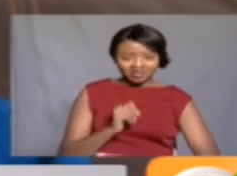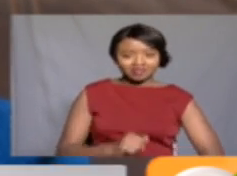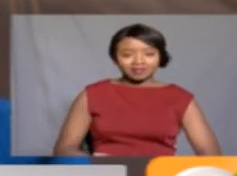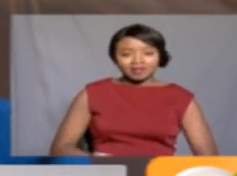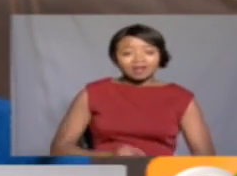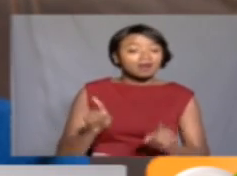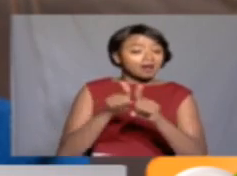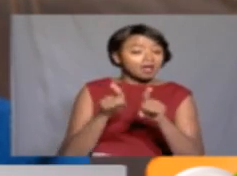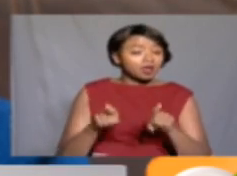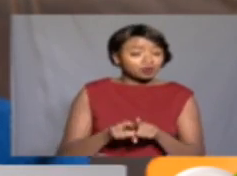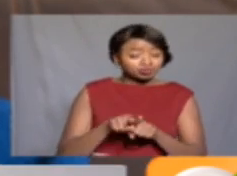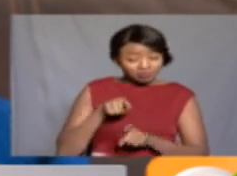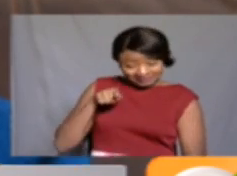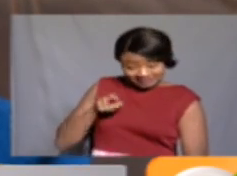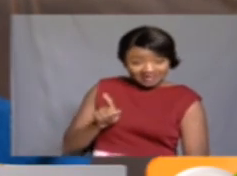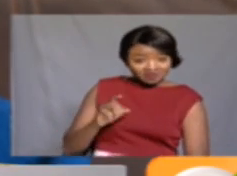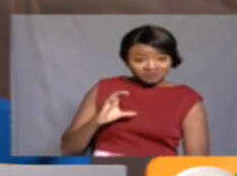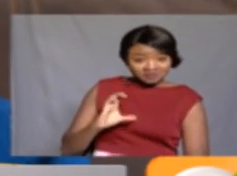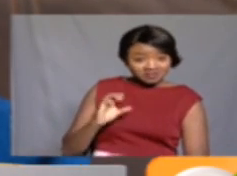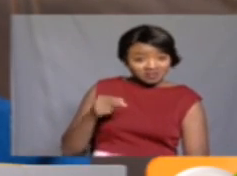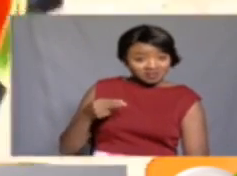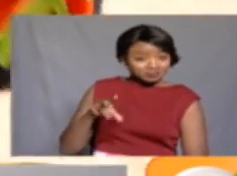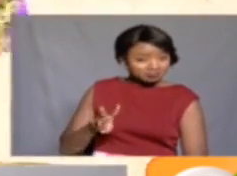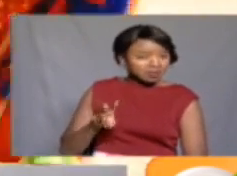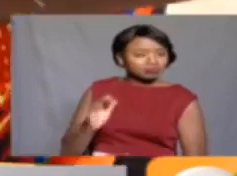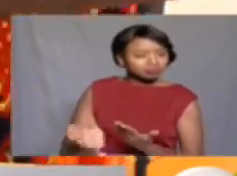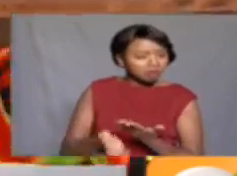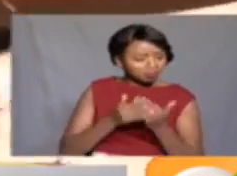also they are the ones who are following these children.